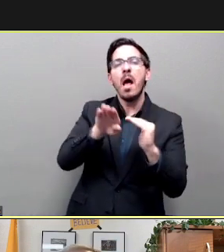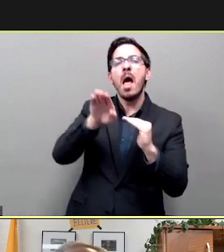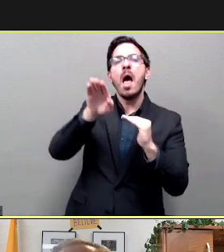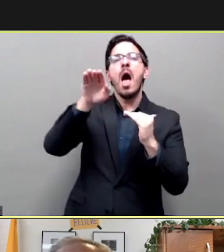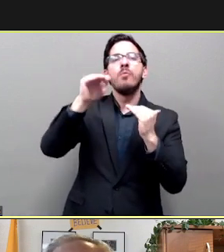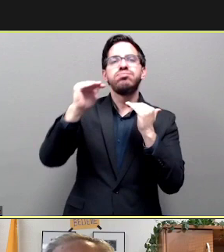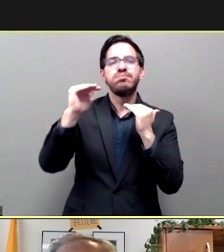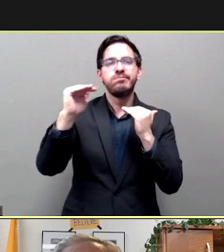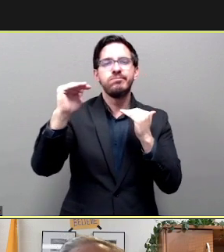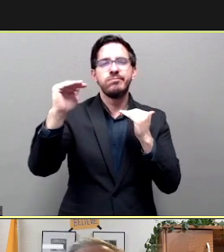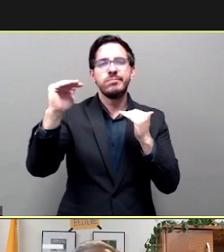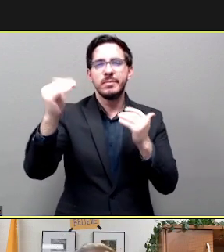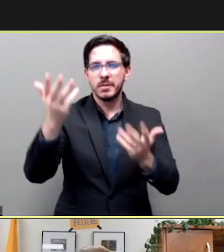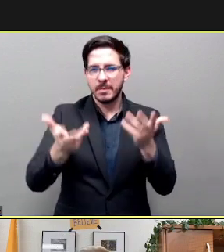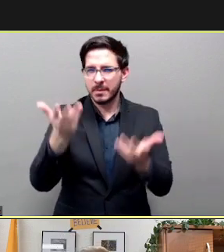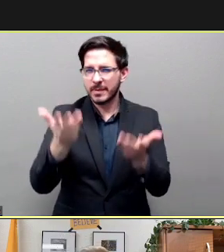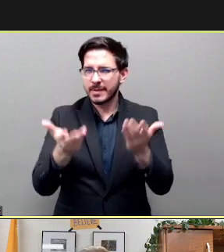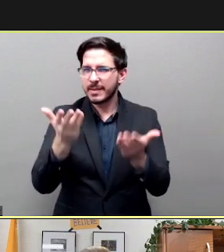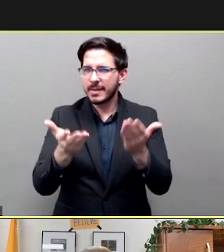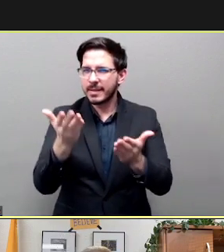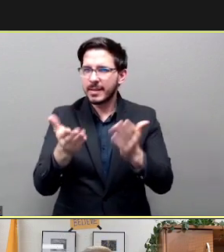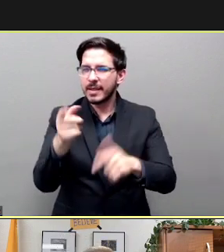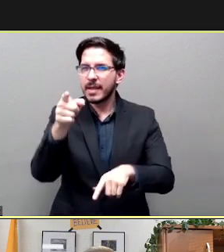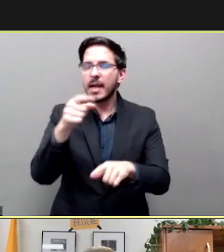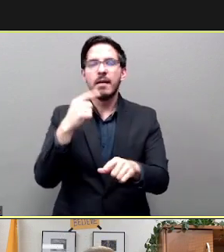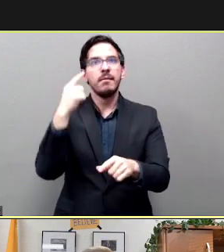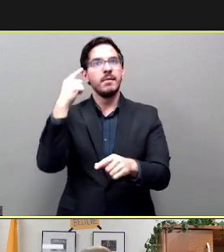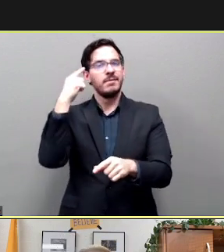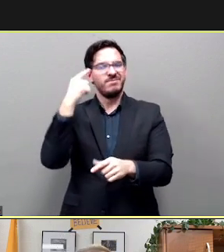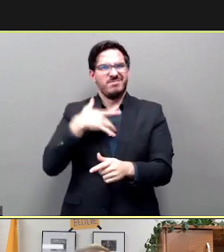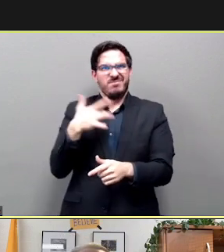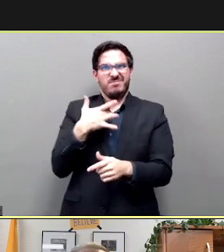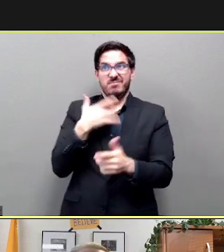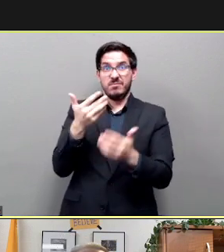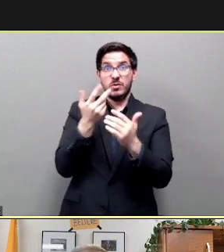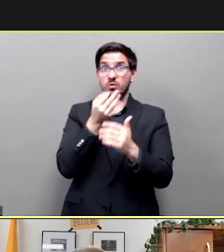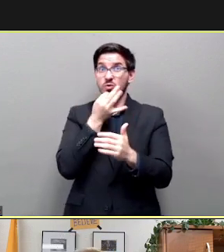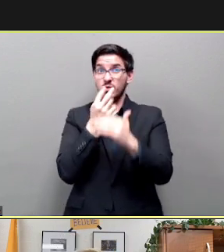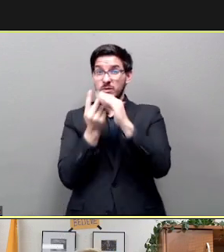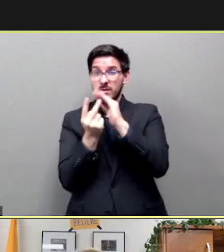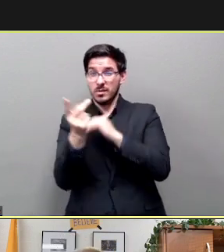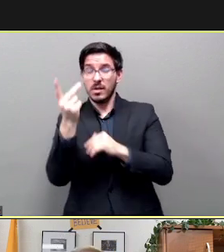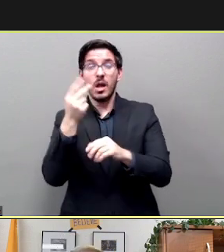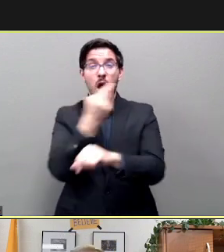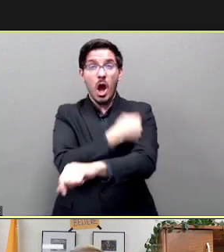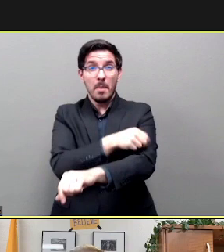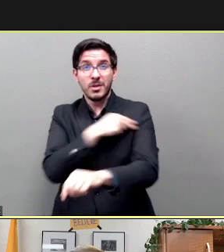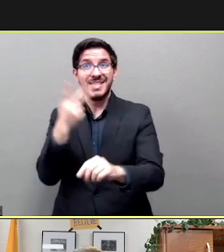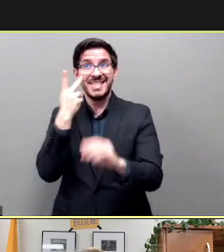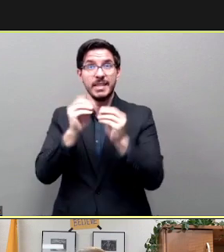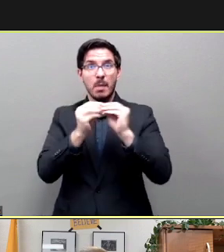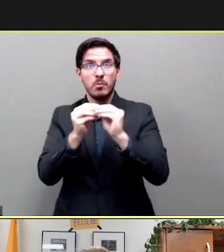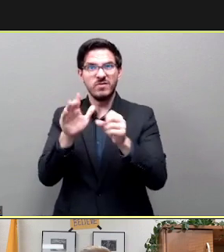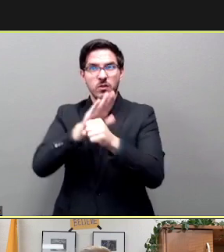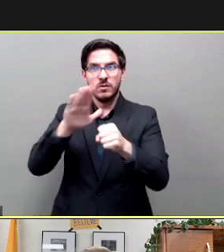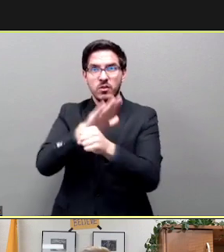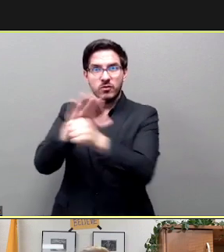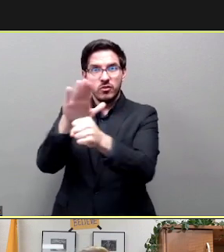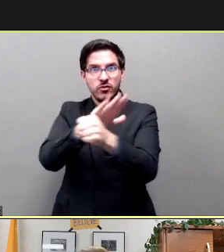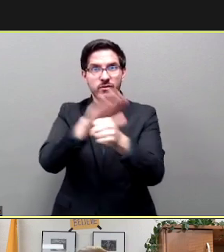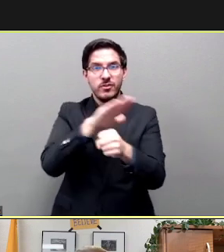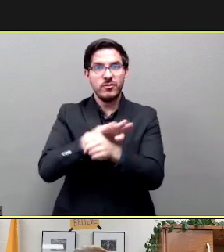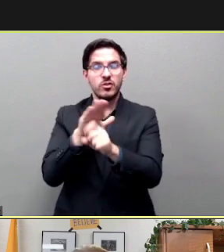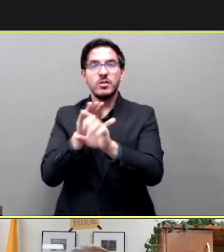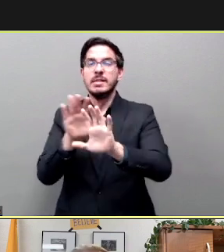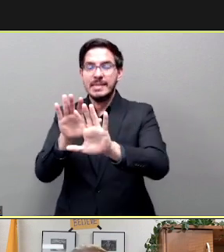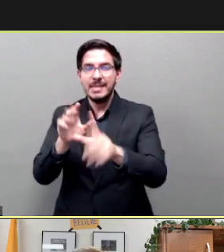will see in the news about our hospitals being overcrowded, the more we may see uptake here. The new booster